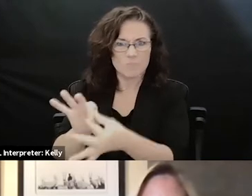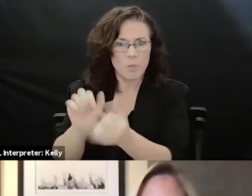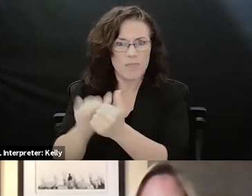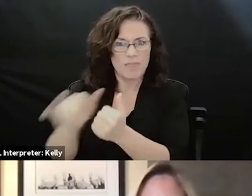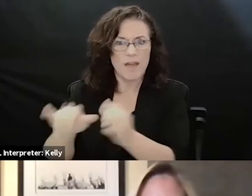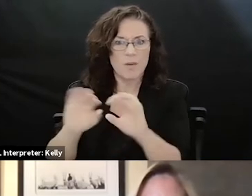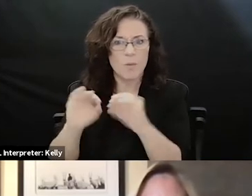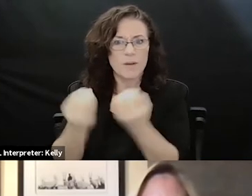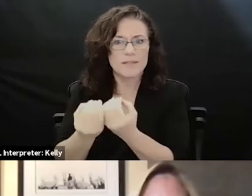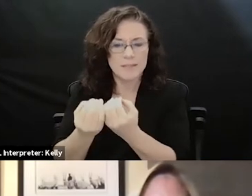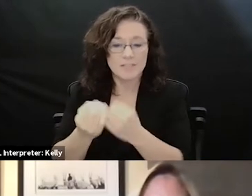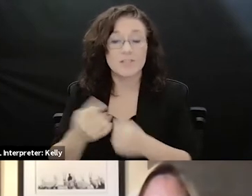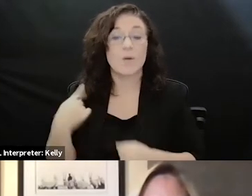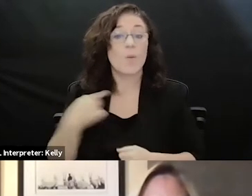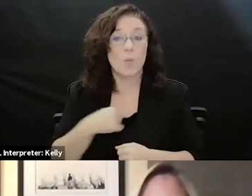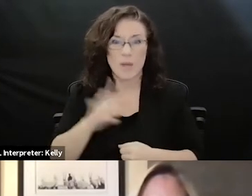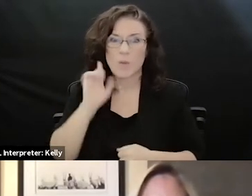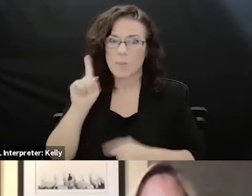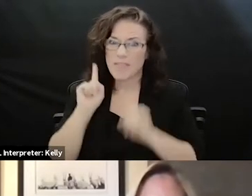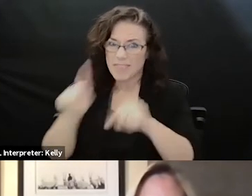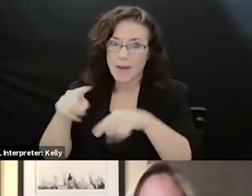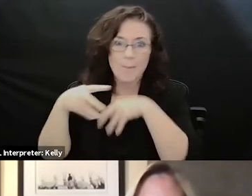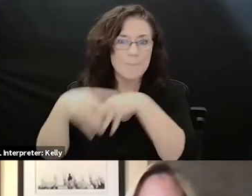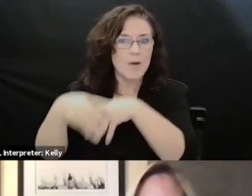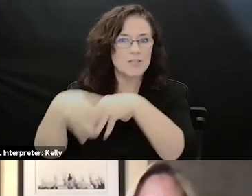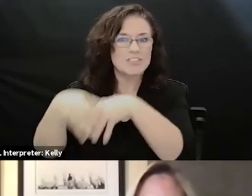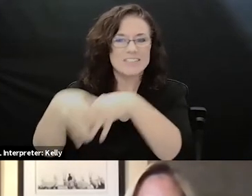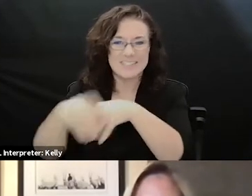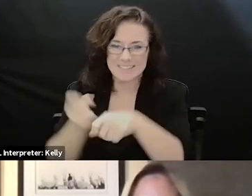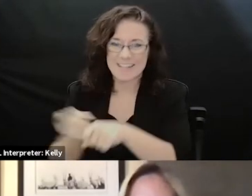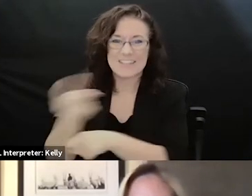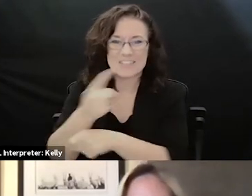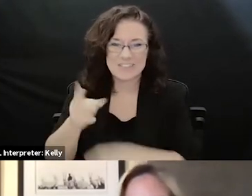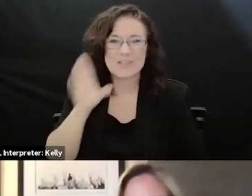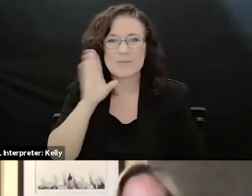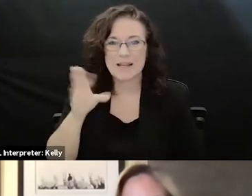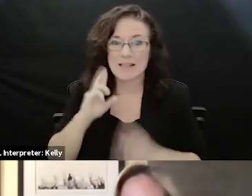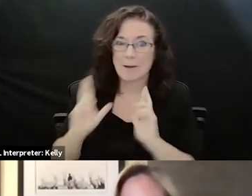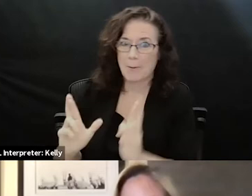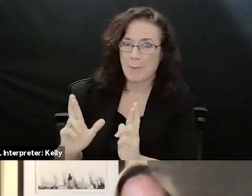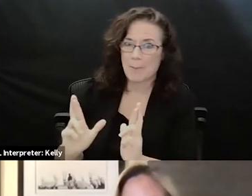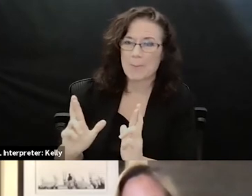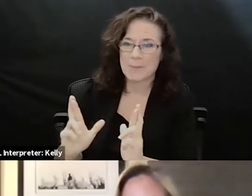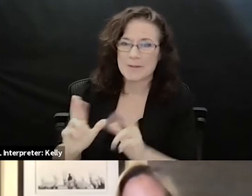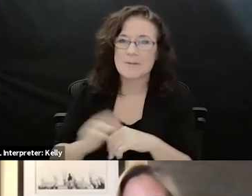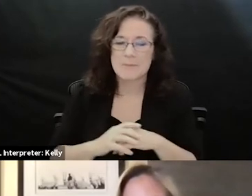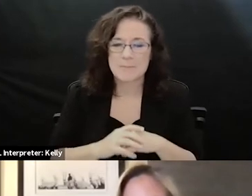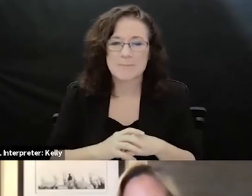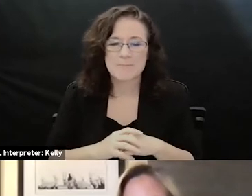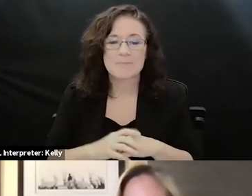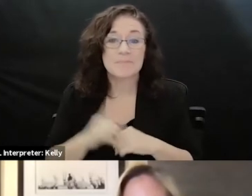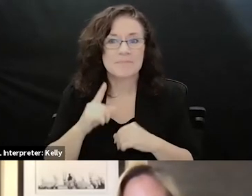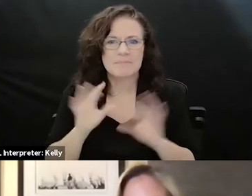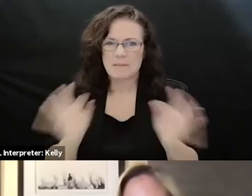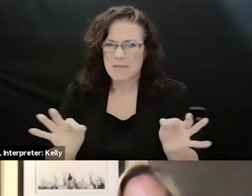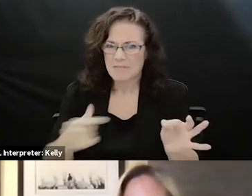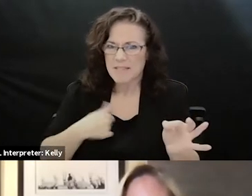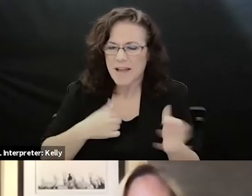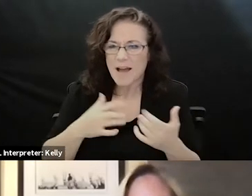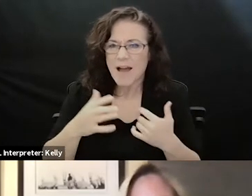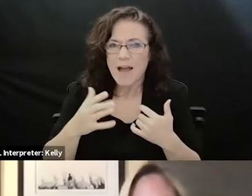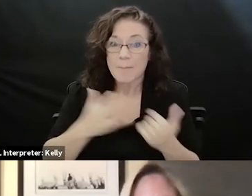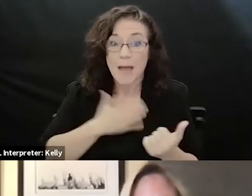be out there marching next year i sure hope secondly i was glad to visit